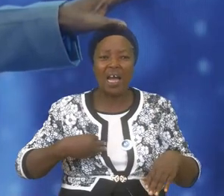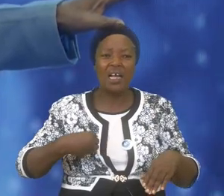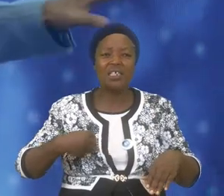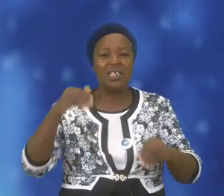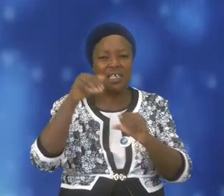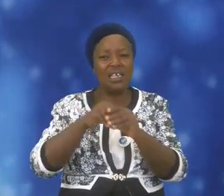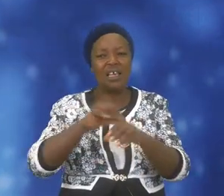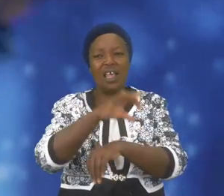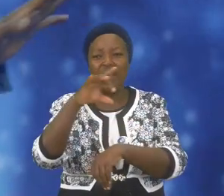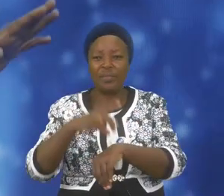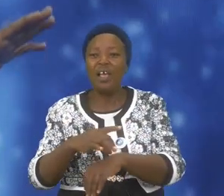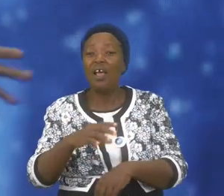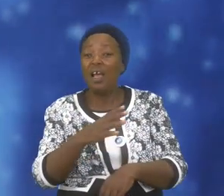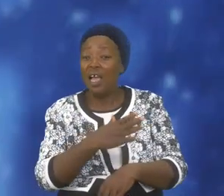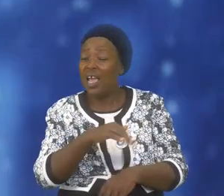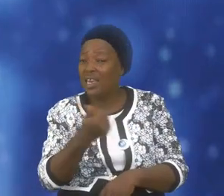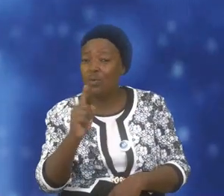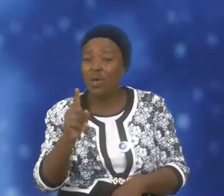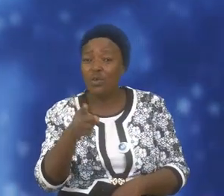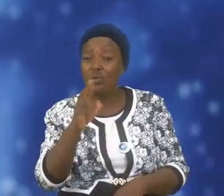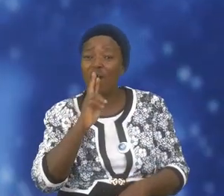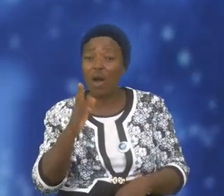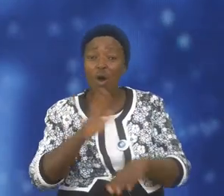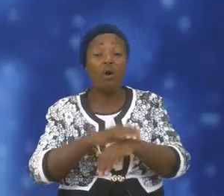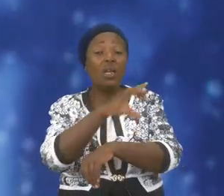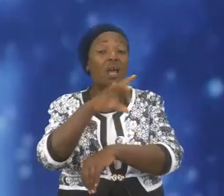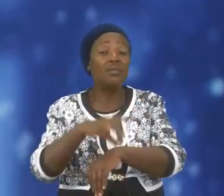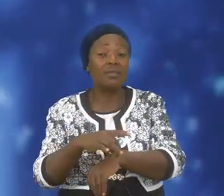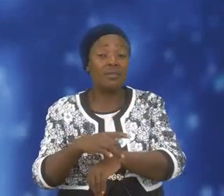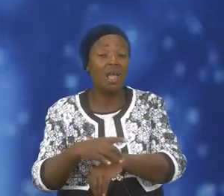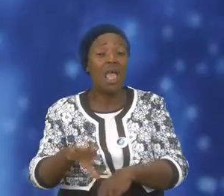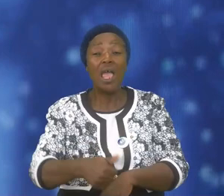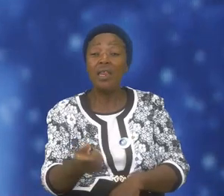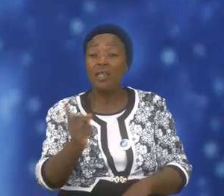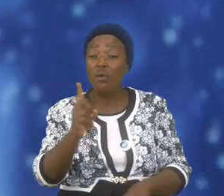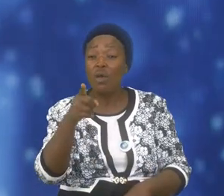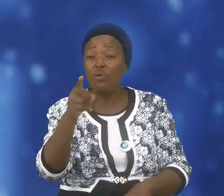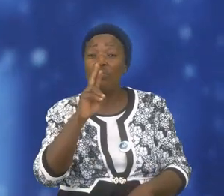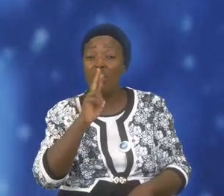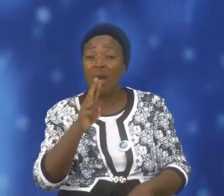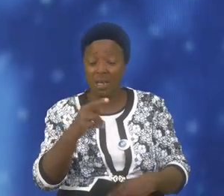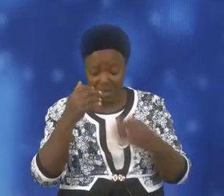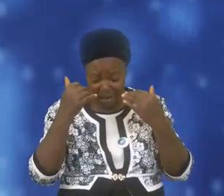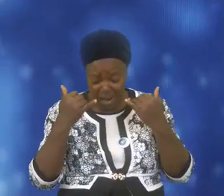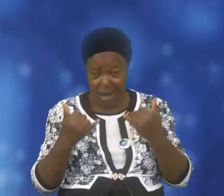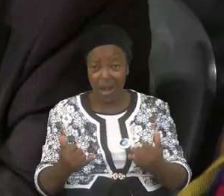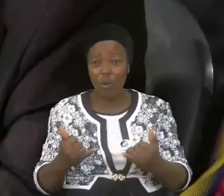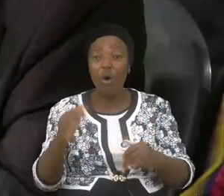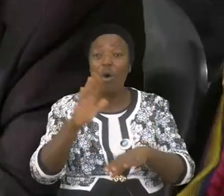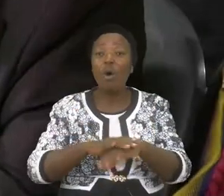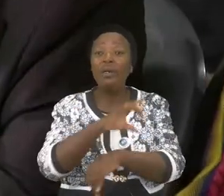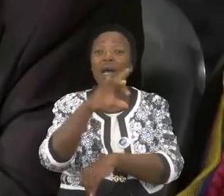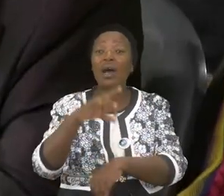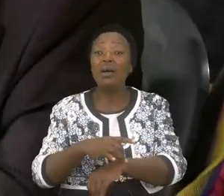earth, anywhere you are right now on earth, Christ's power will touch you